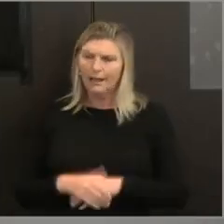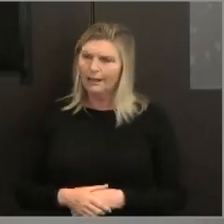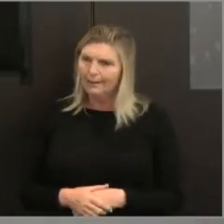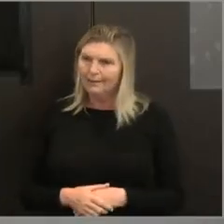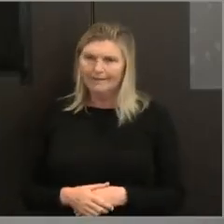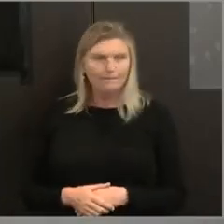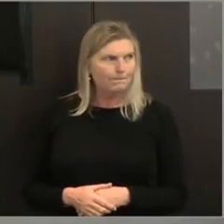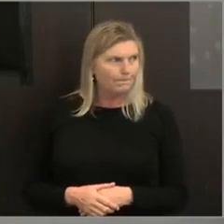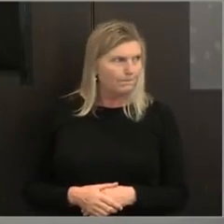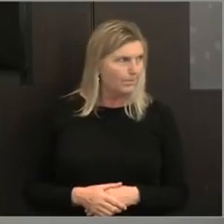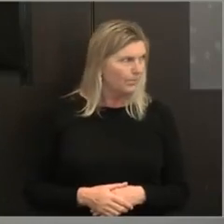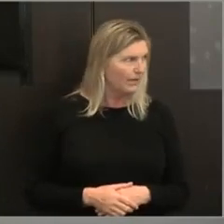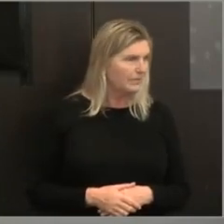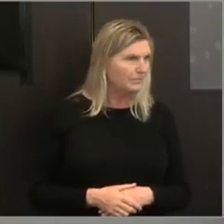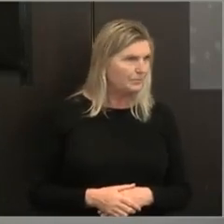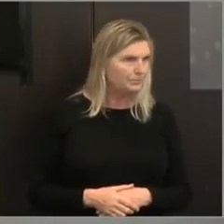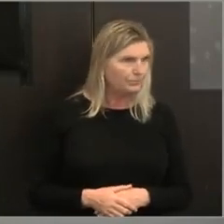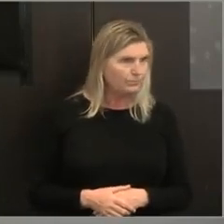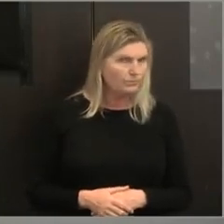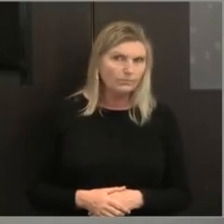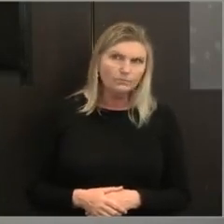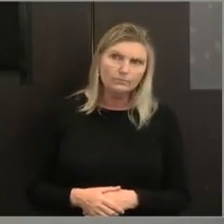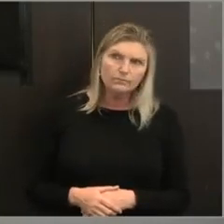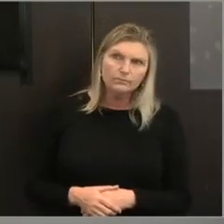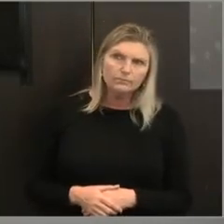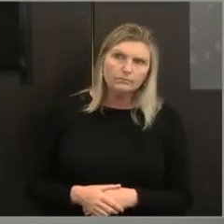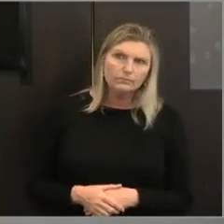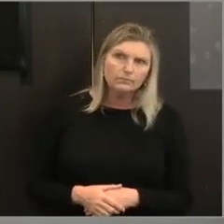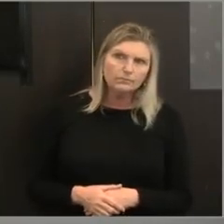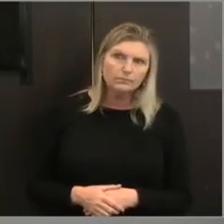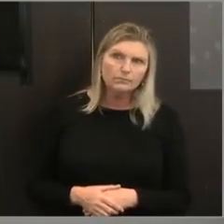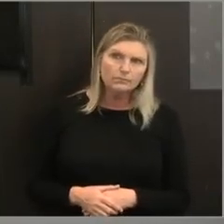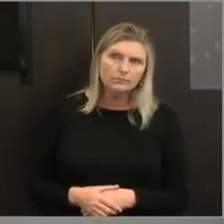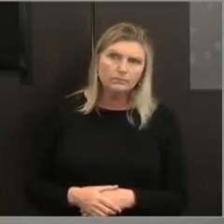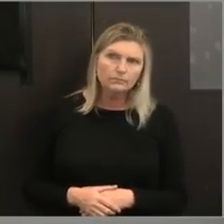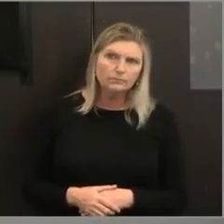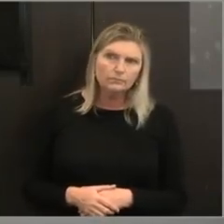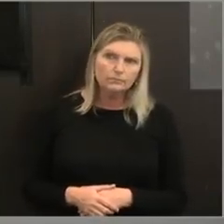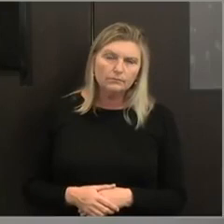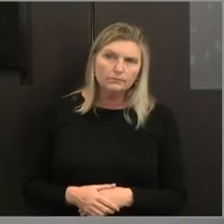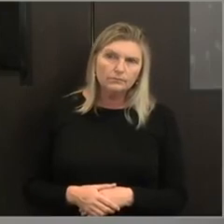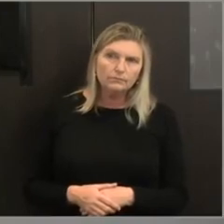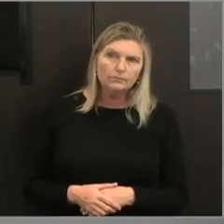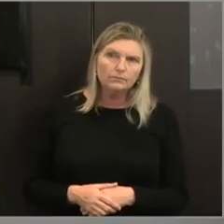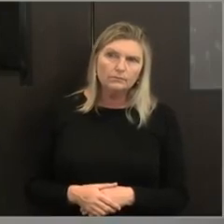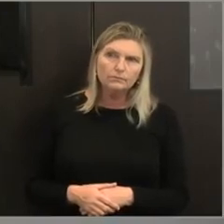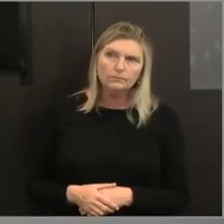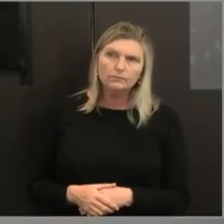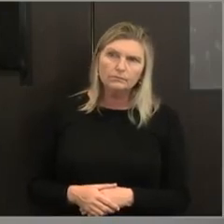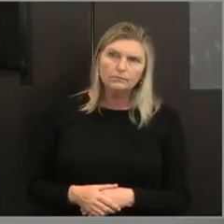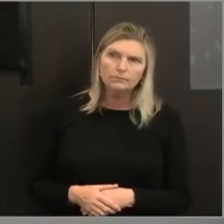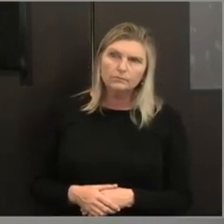You just mentioned Te Tiriti o Waitangi, and I just wonder if we could shift to also consider if we have